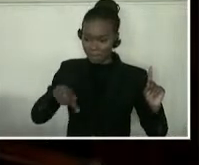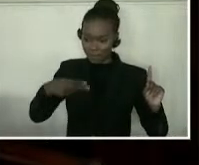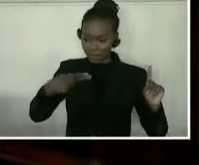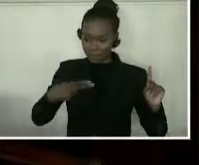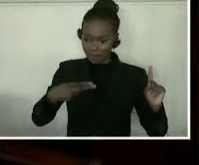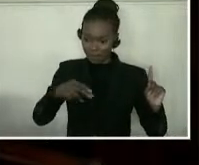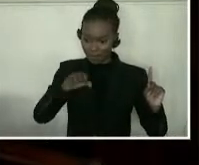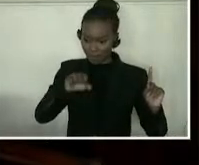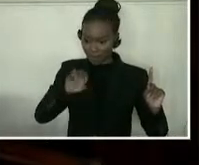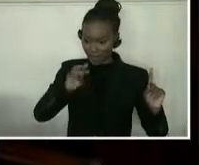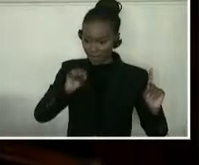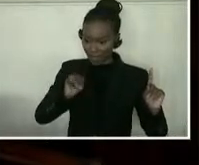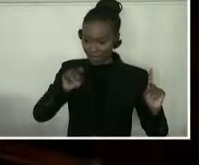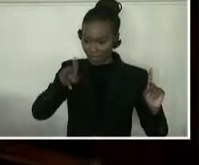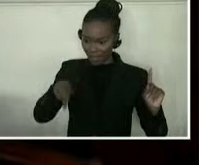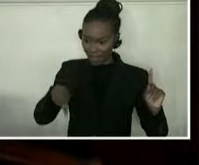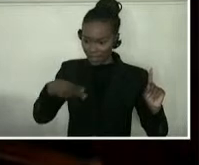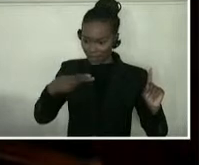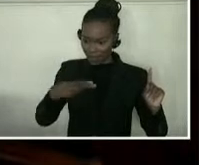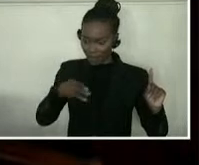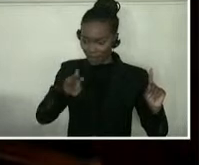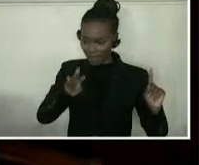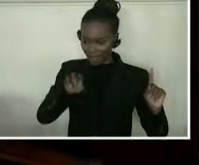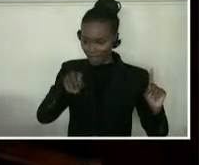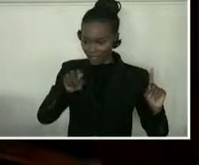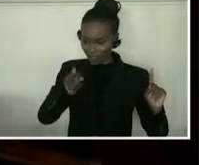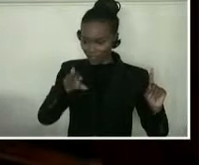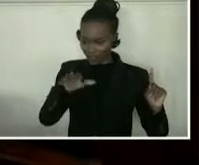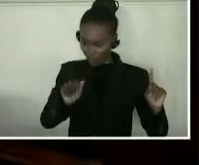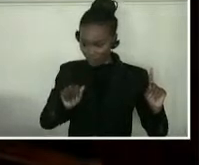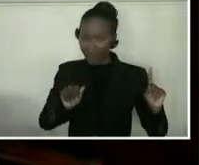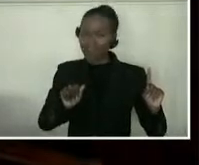daughter project we thank you